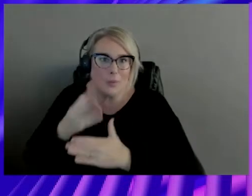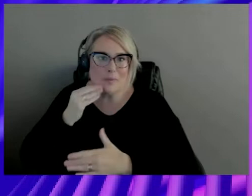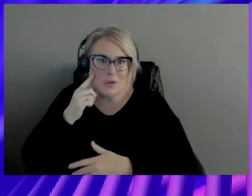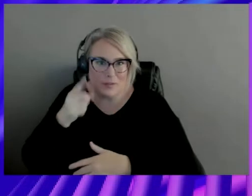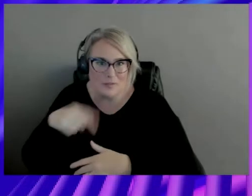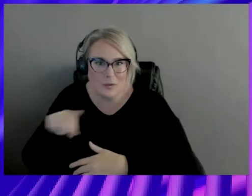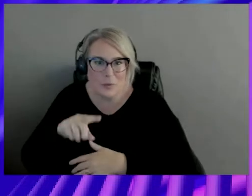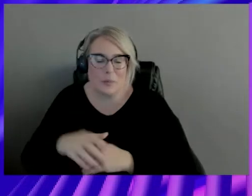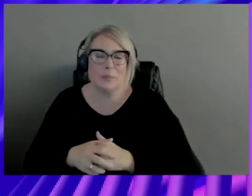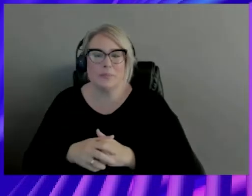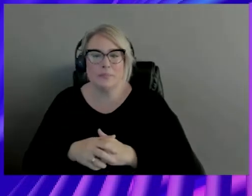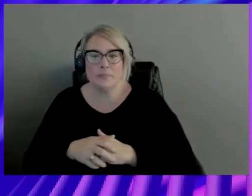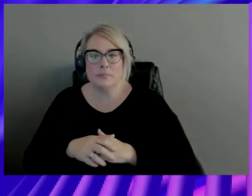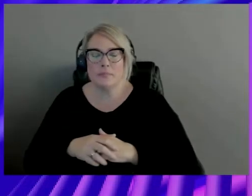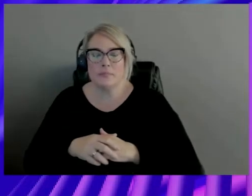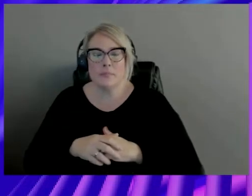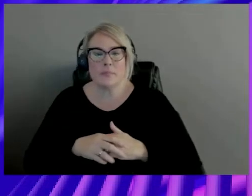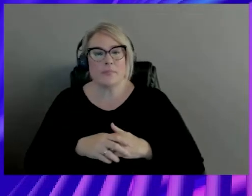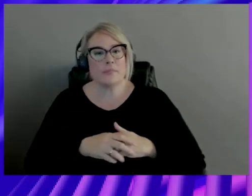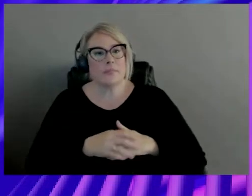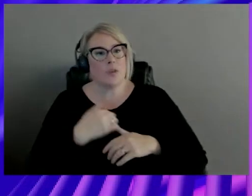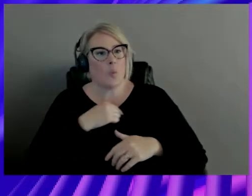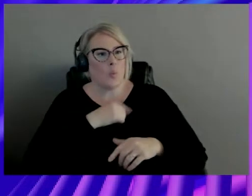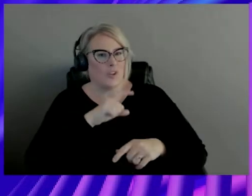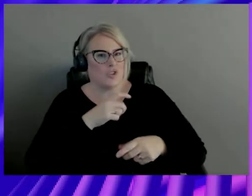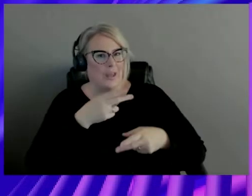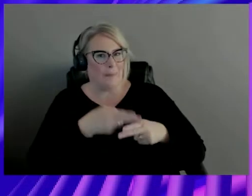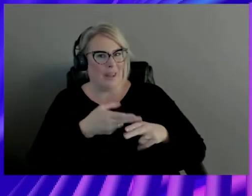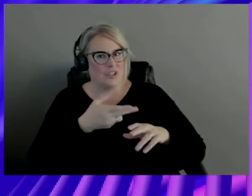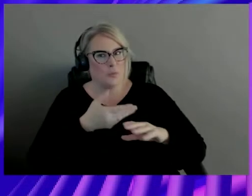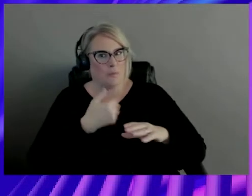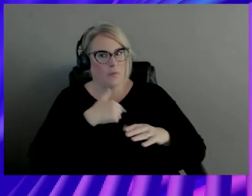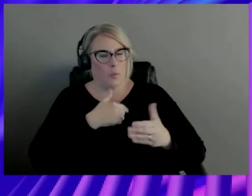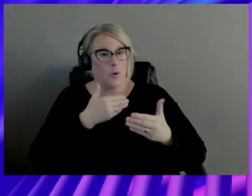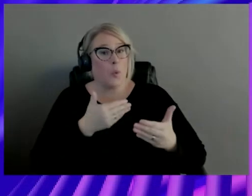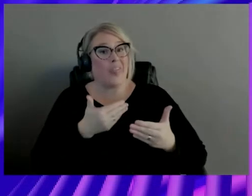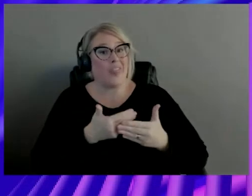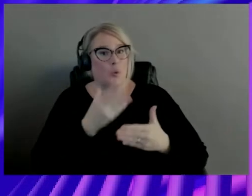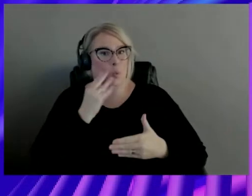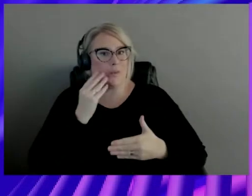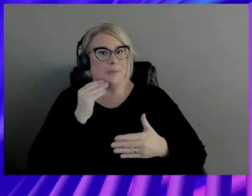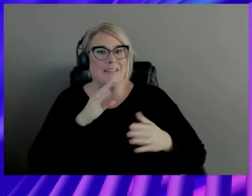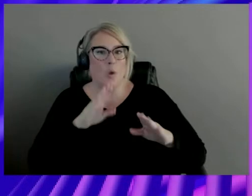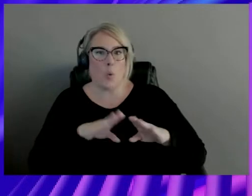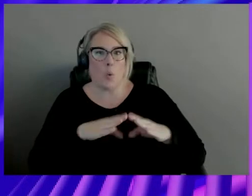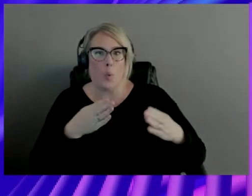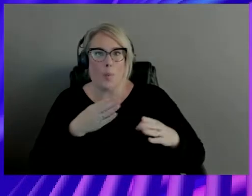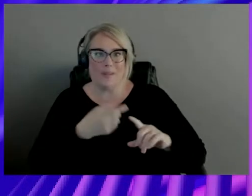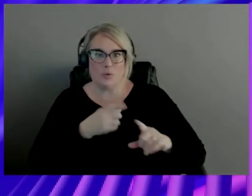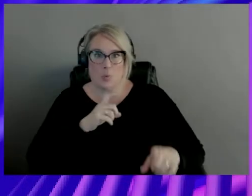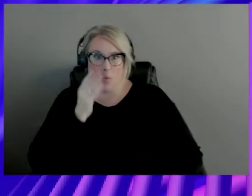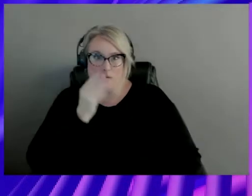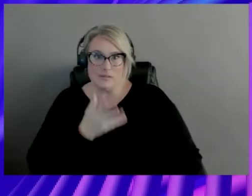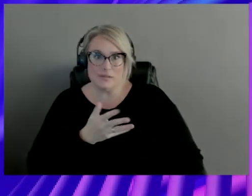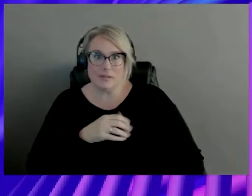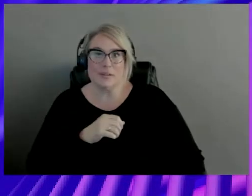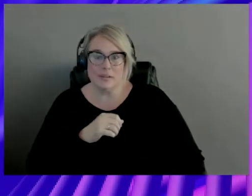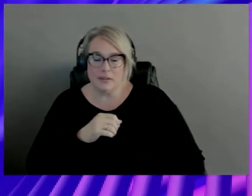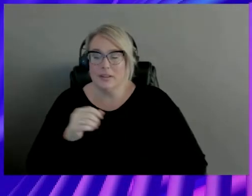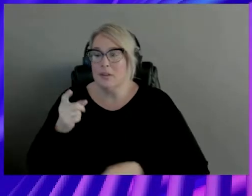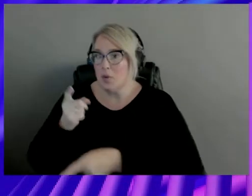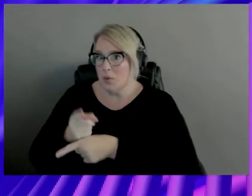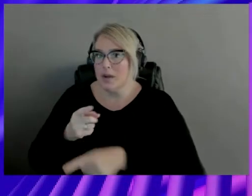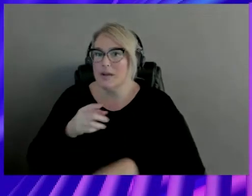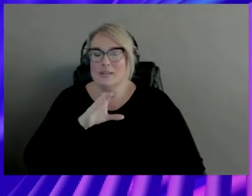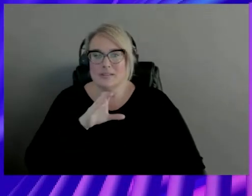yeah. We should briefly mention before we go on that the new experience is open source. It is. Right, for the CLI.